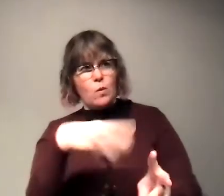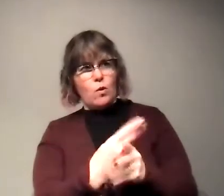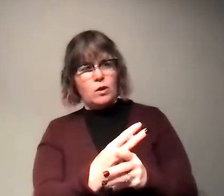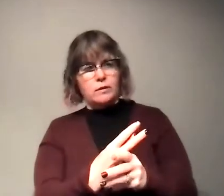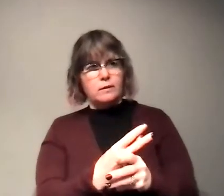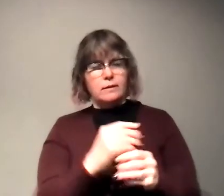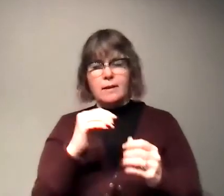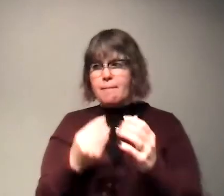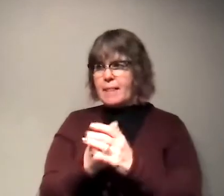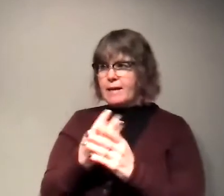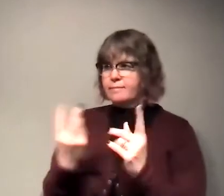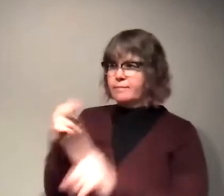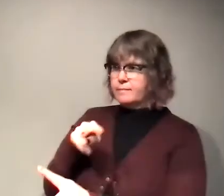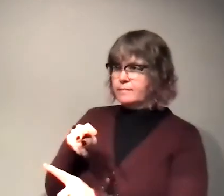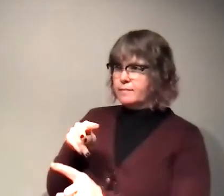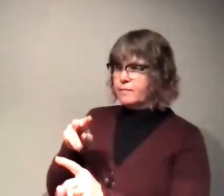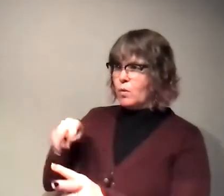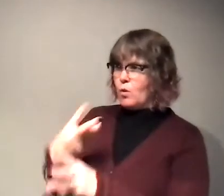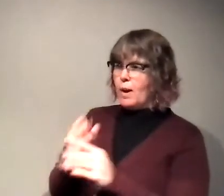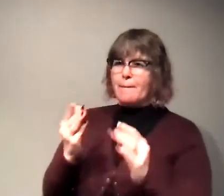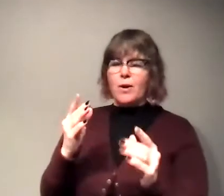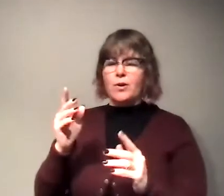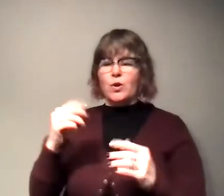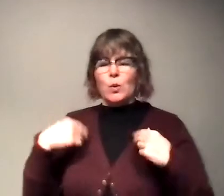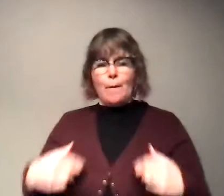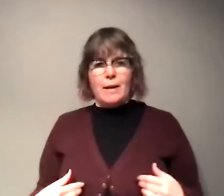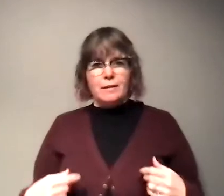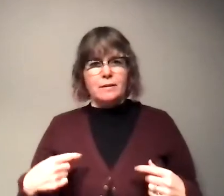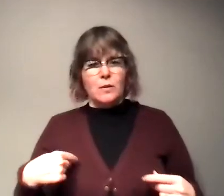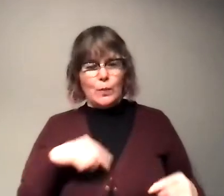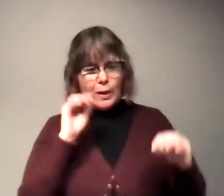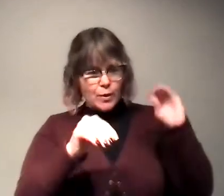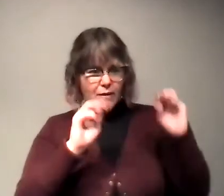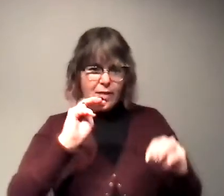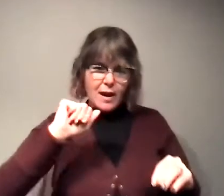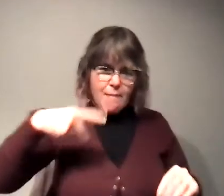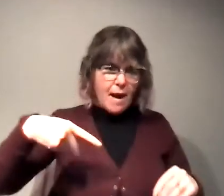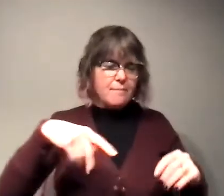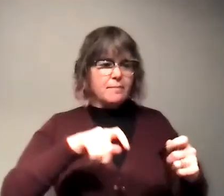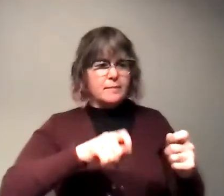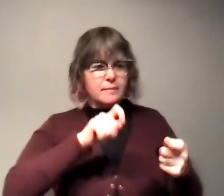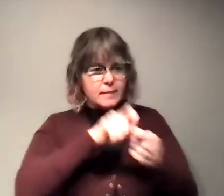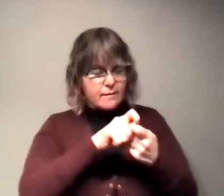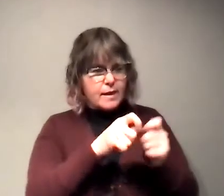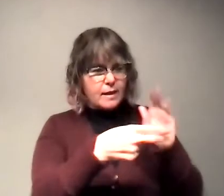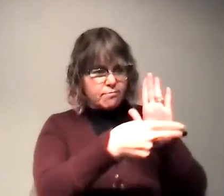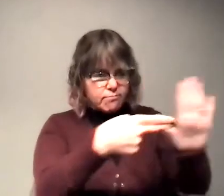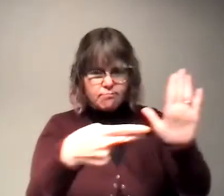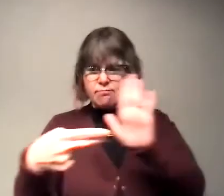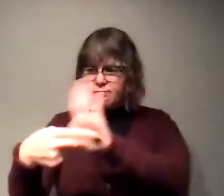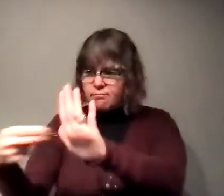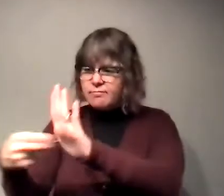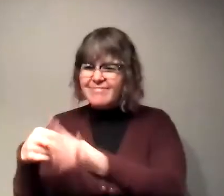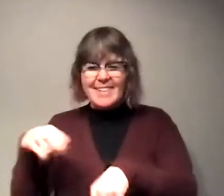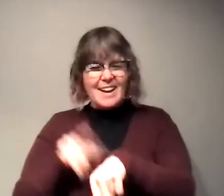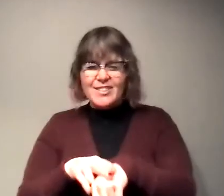the world compared to how we perceive the world. Like we put everything on a map and we want to put things into boxes, and nature doesn't